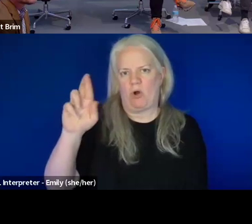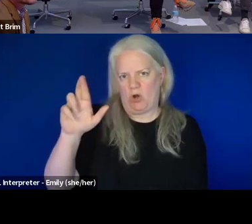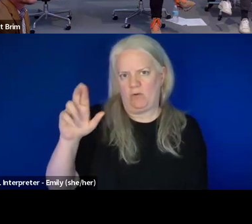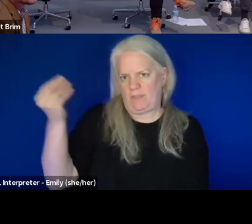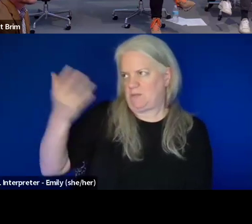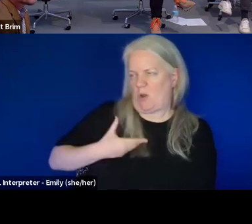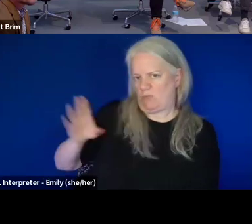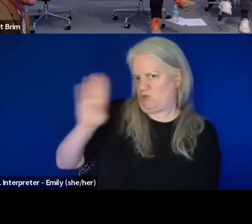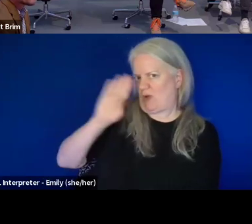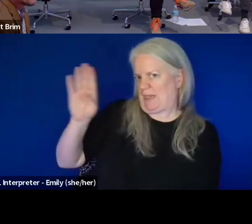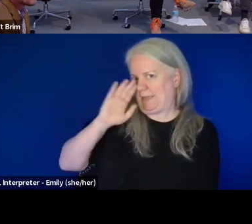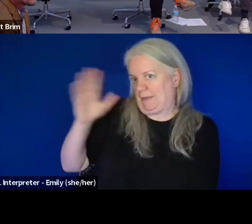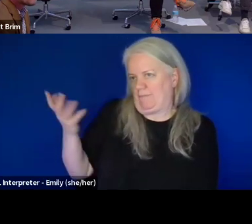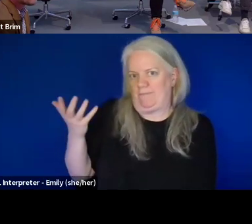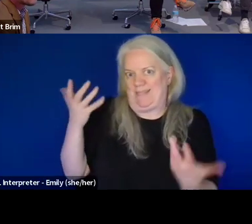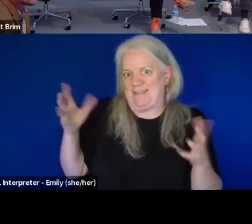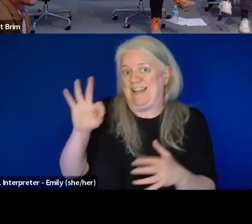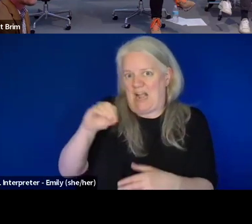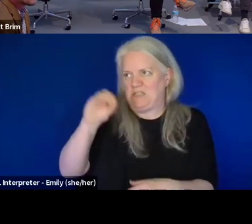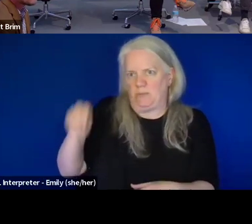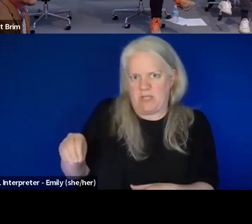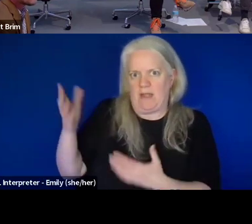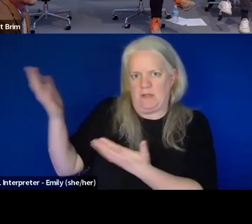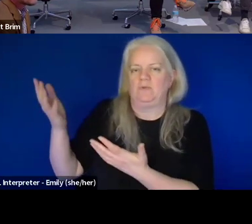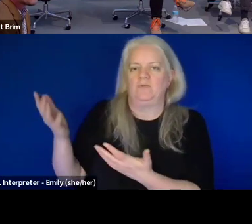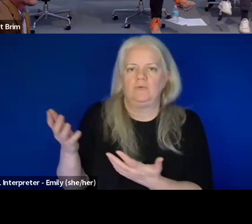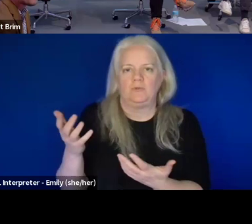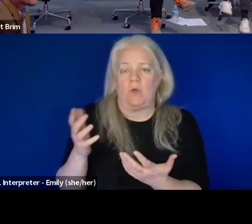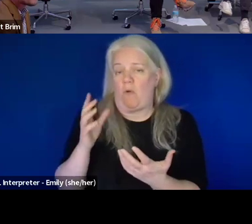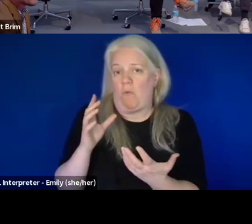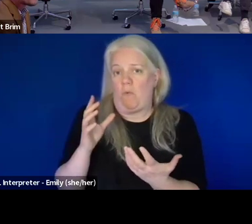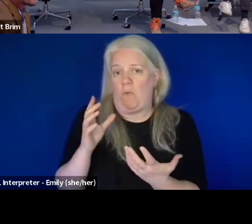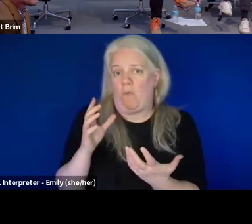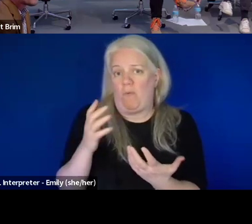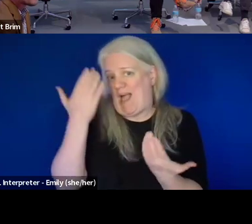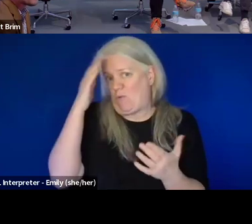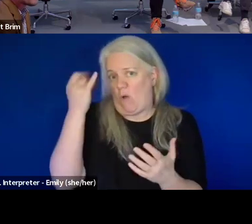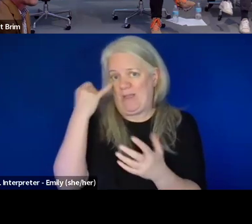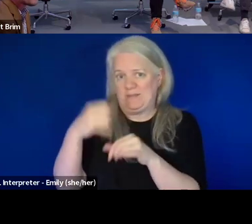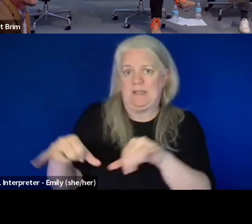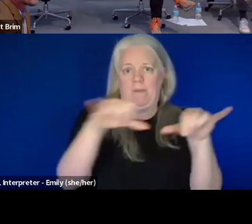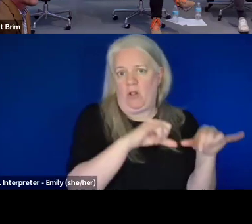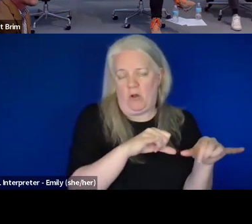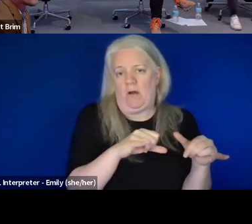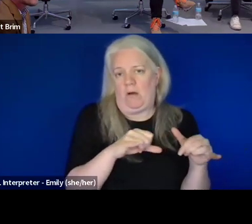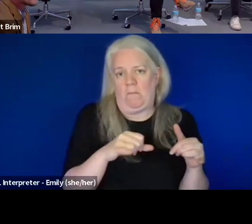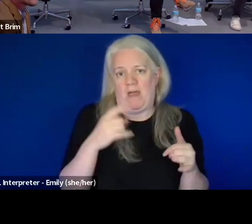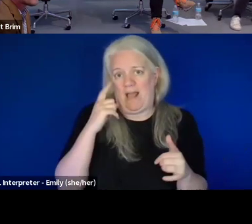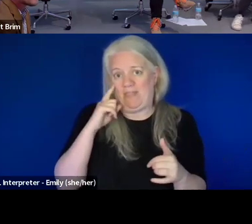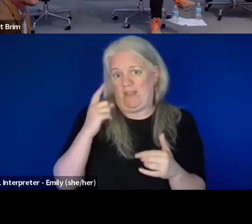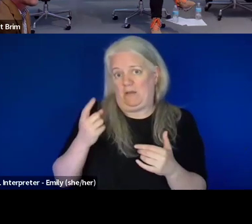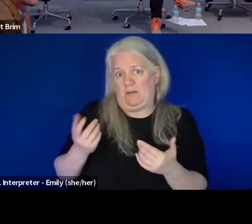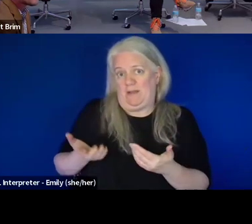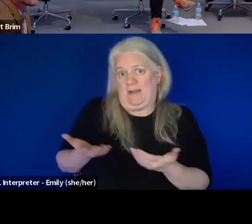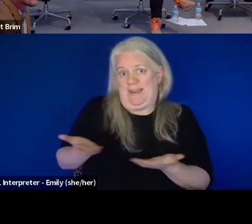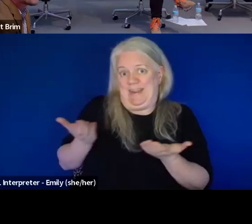applicable this would be kind of outside of the Graduate Center, but I would assume that at least here, there's probably a good share of folks who probably